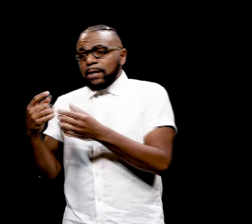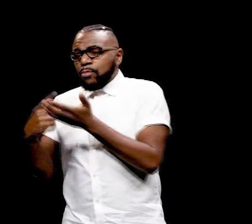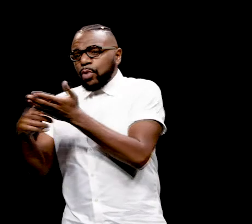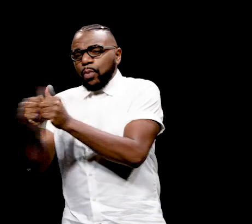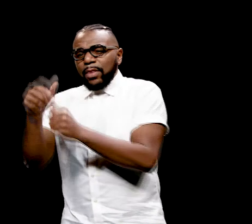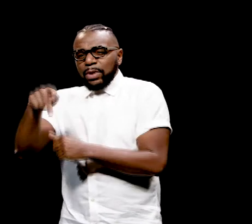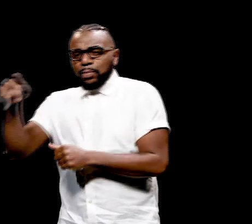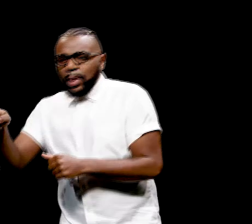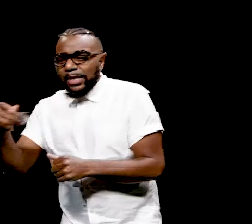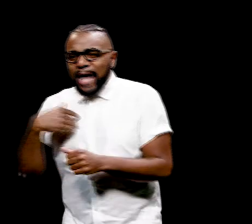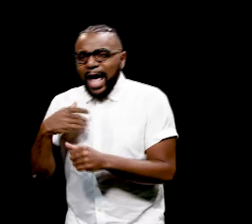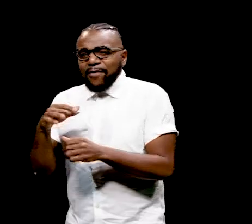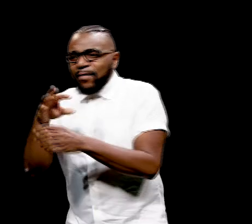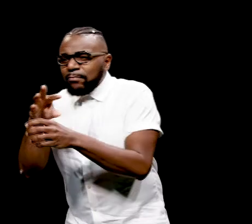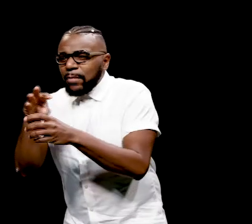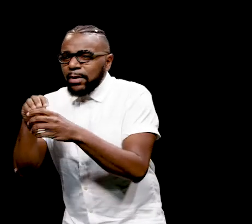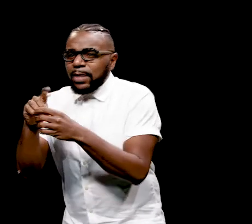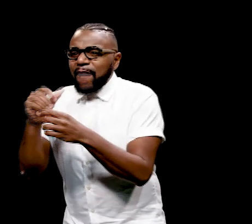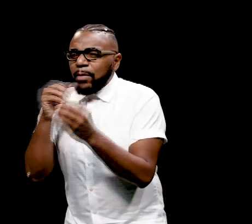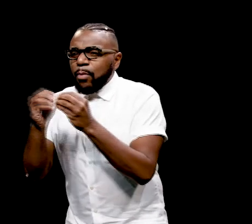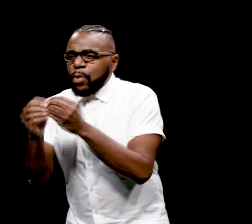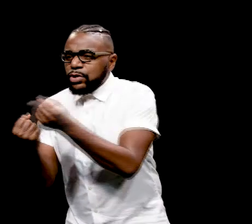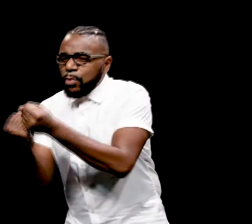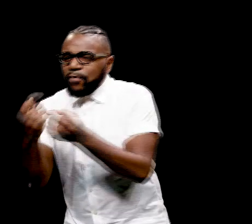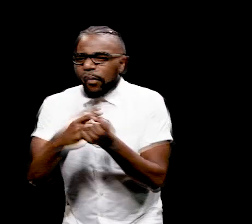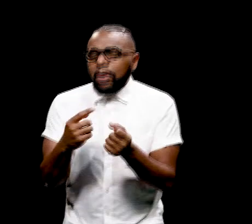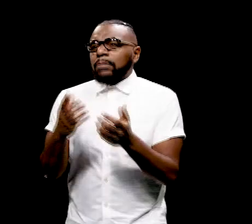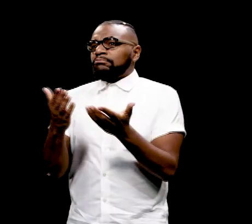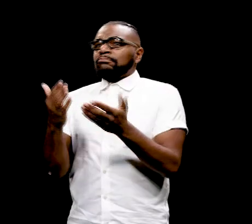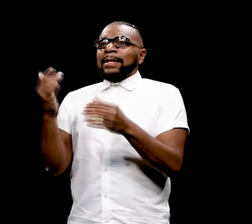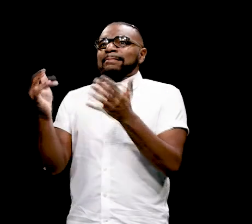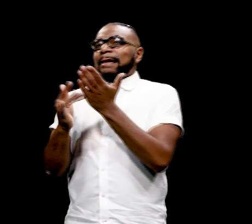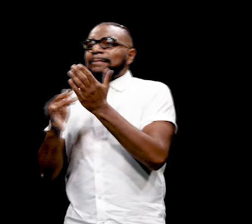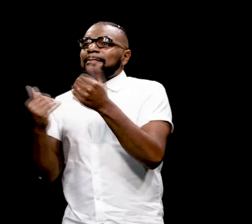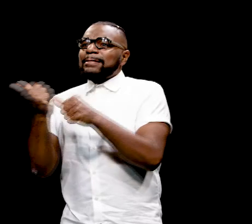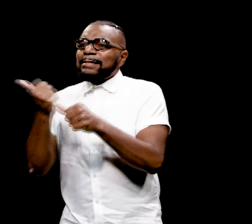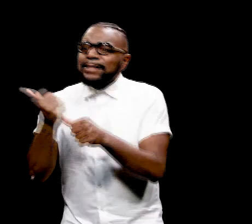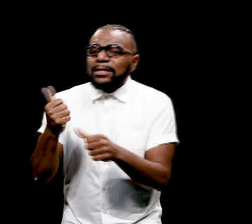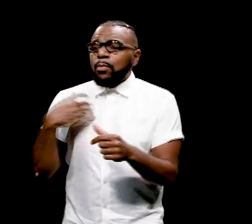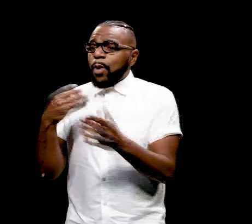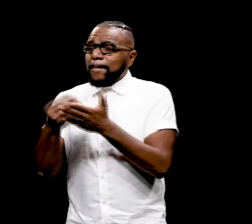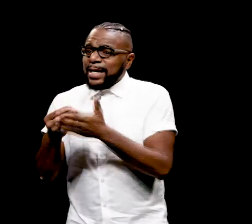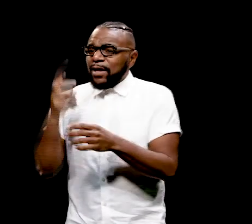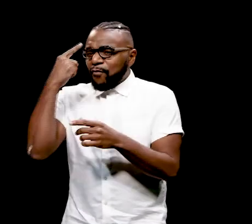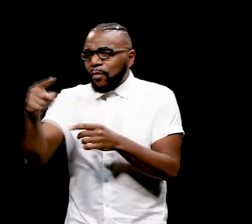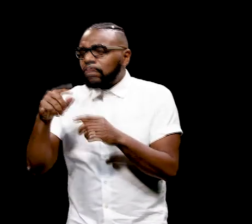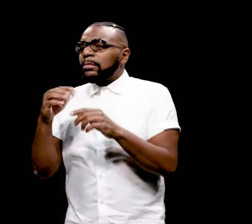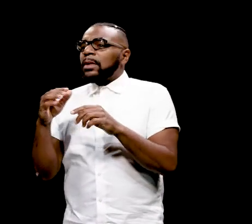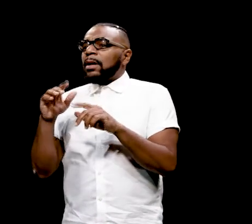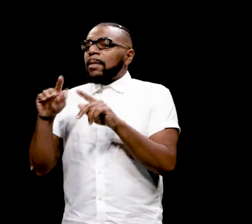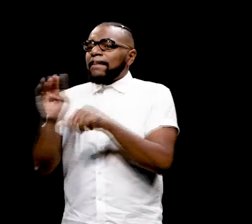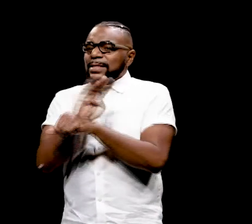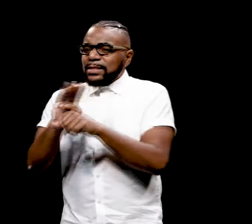Resource Network, which focuses on support, technical assistance, access to capital for small business owners and operators of color.